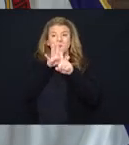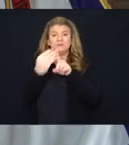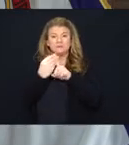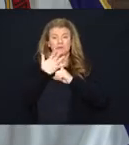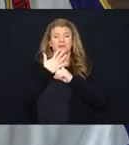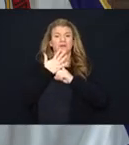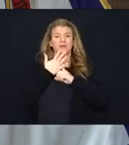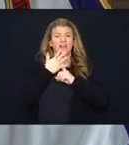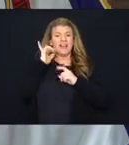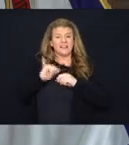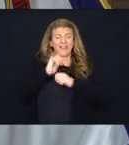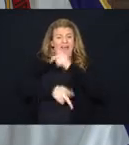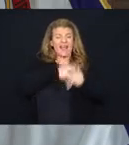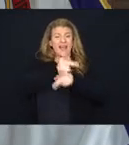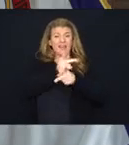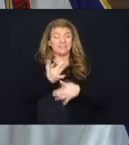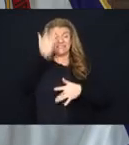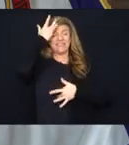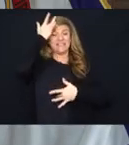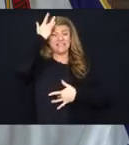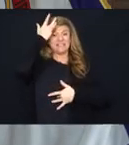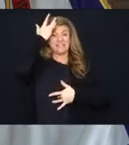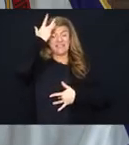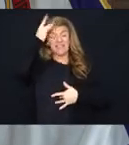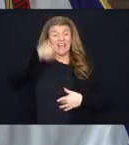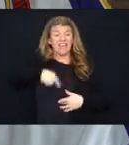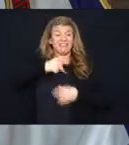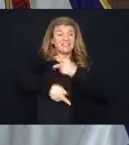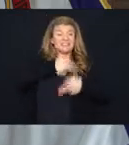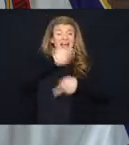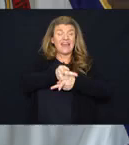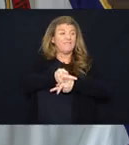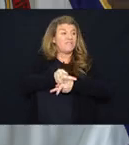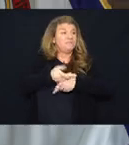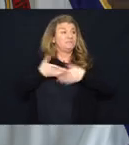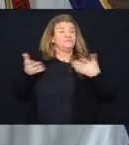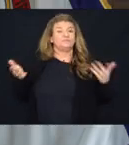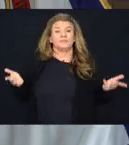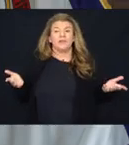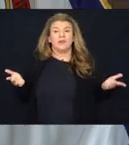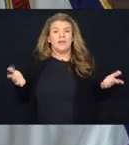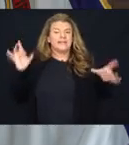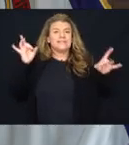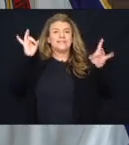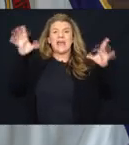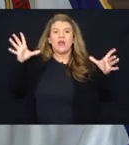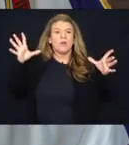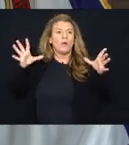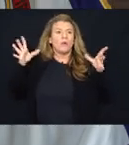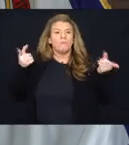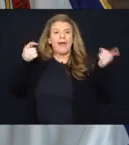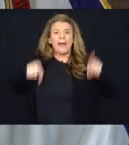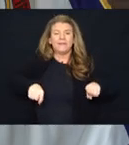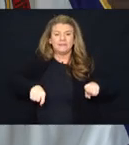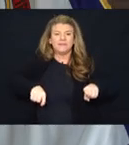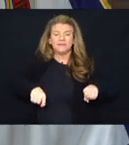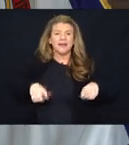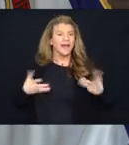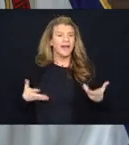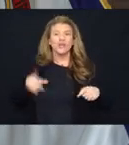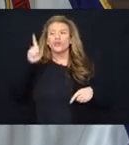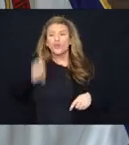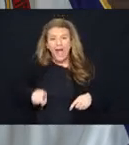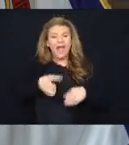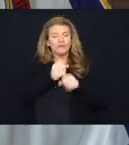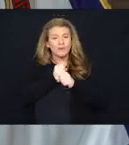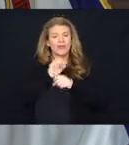yourselves to this kind of sickness and this kind of absolute, just terrible outcomes? You've got to get